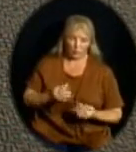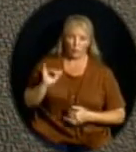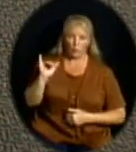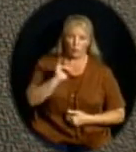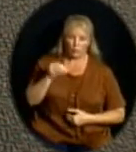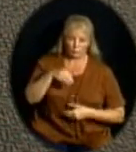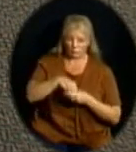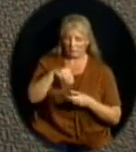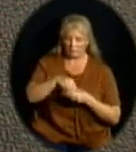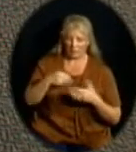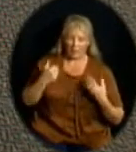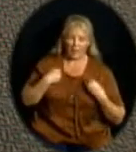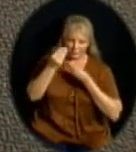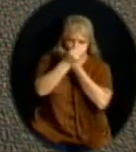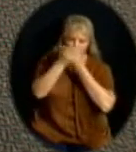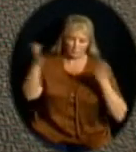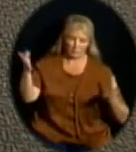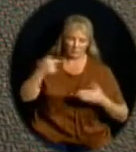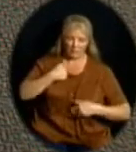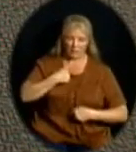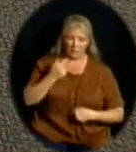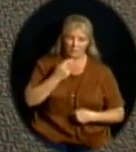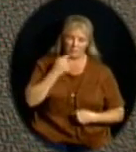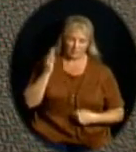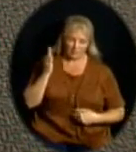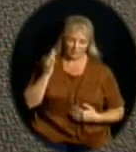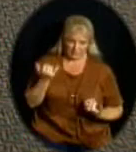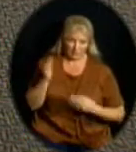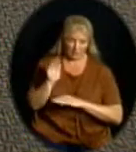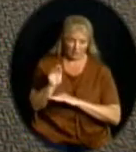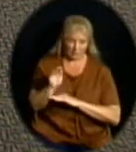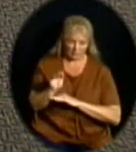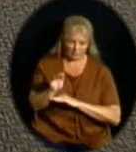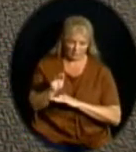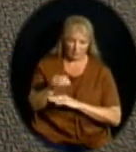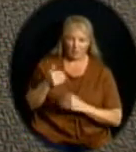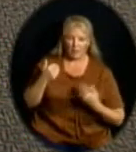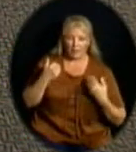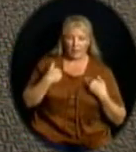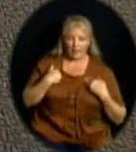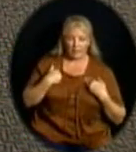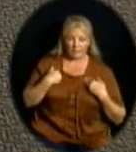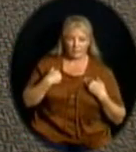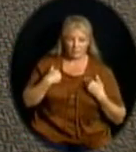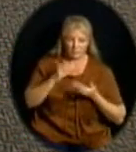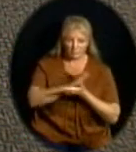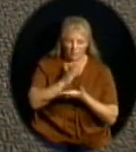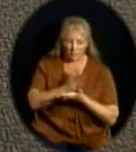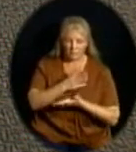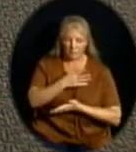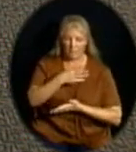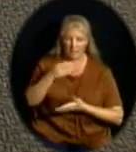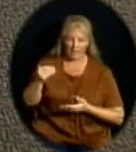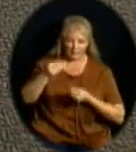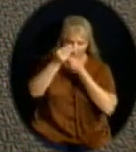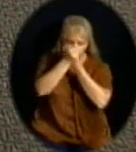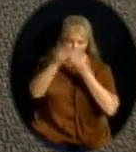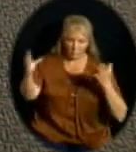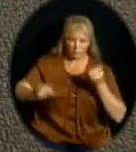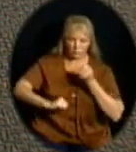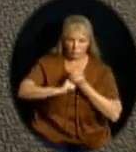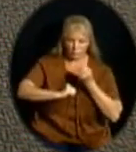evening looking at for approval. It provides not only the official documents, but also the supporting documentation,